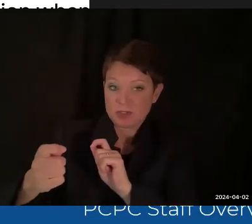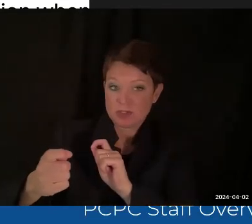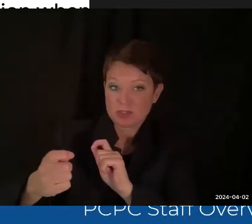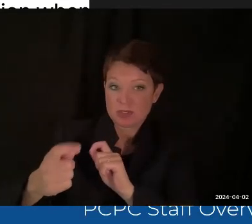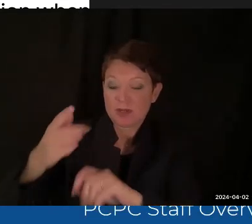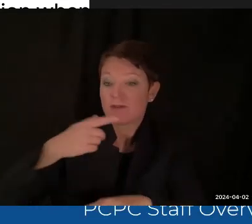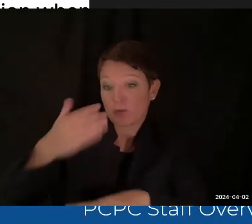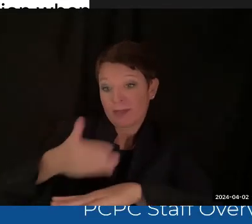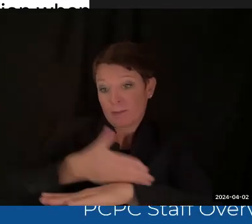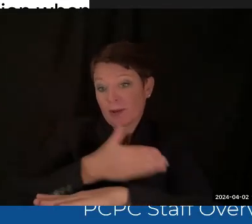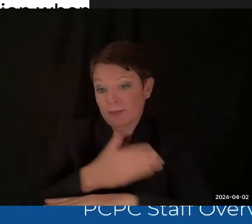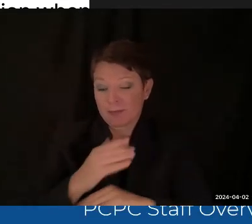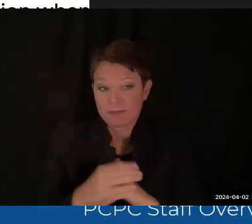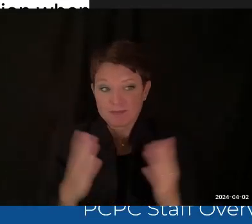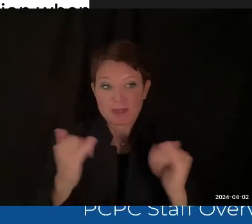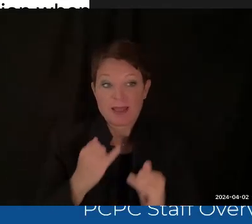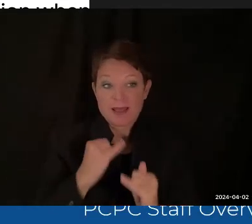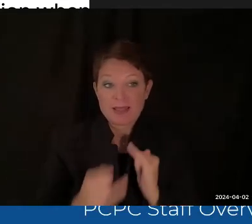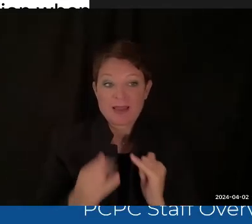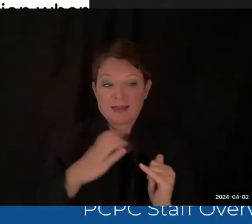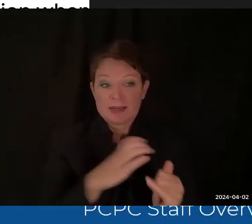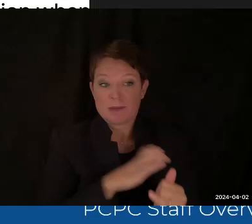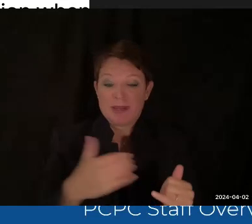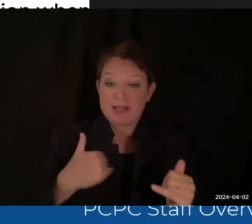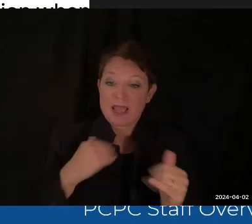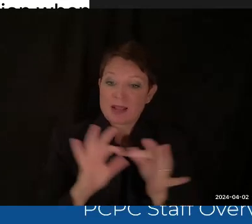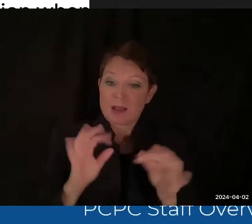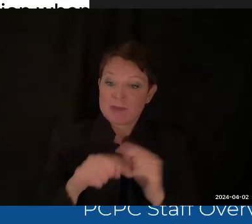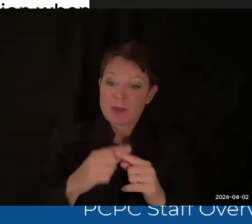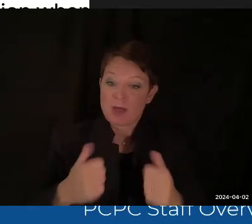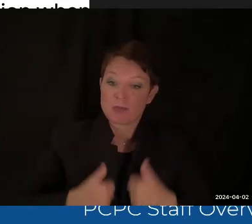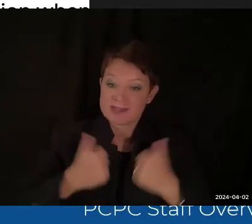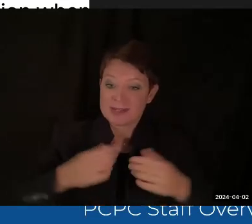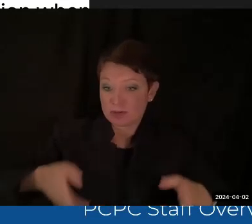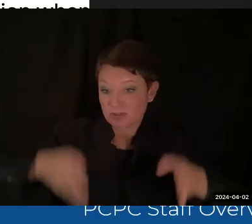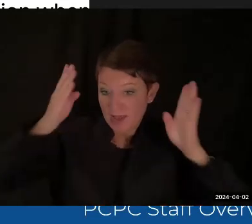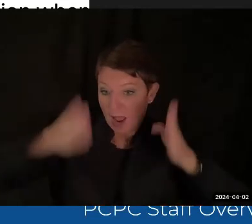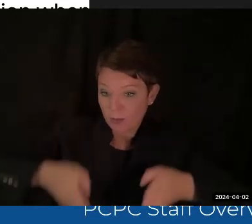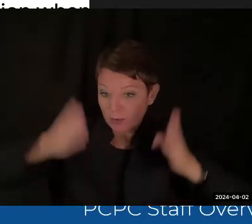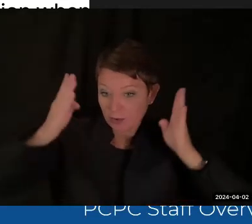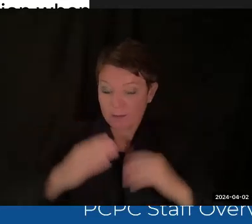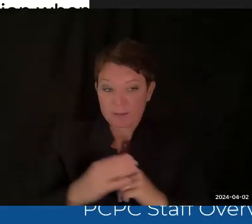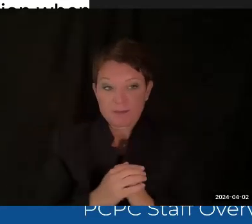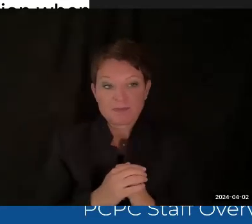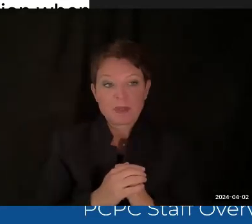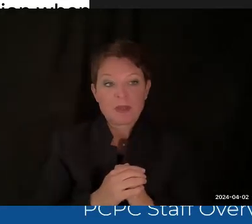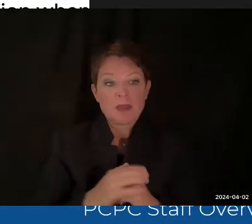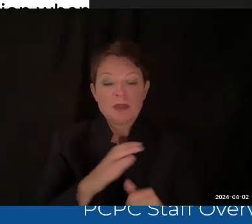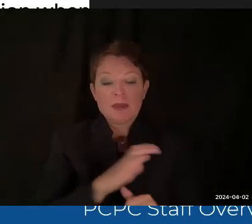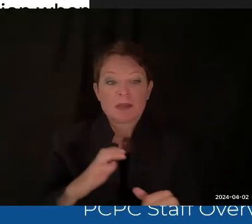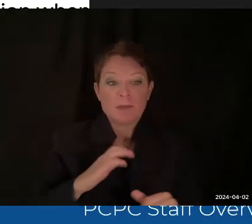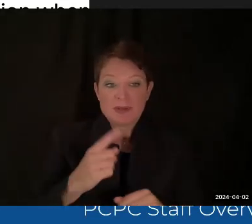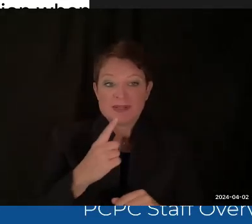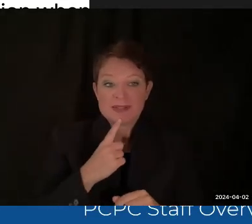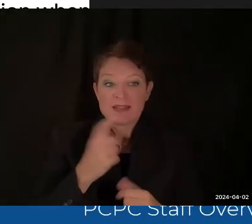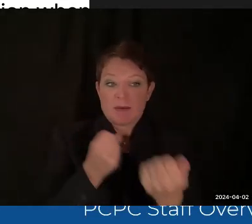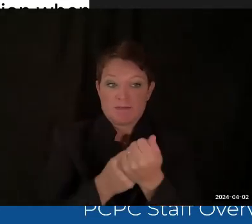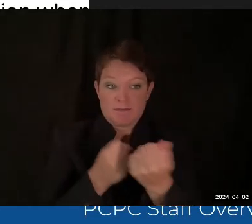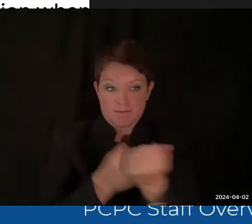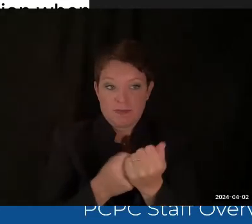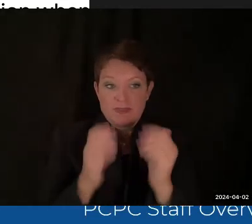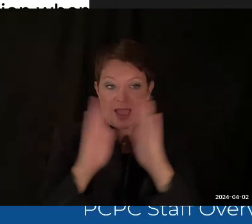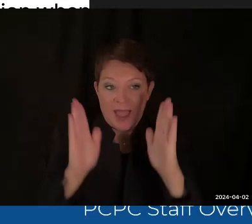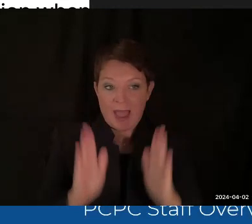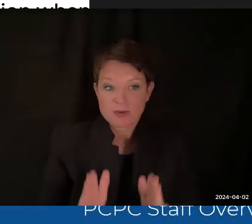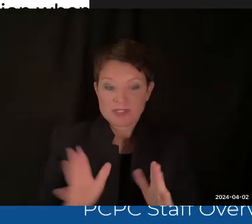better. Lastly, the committee had comments on the residential tower. The committee noted that they were in favor of the